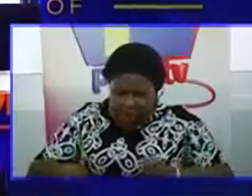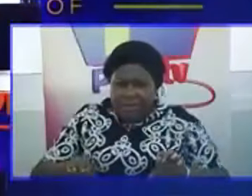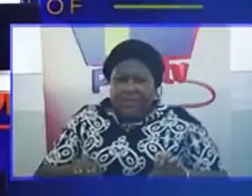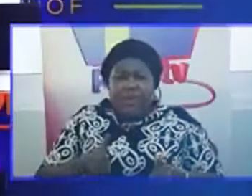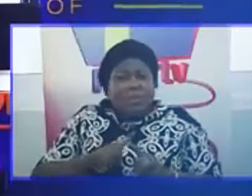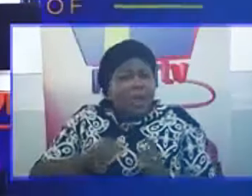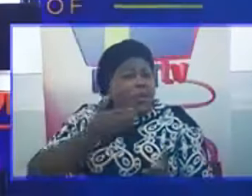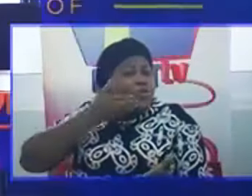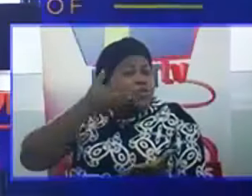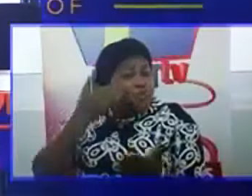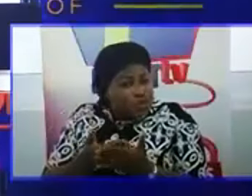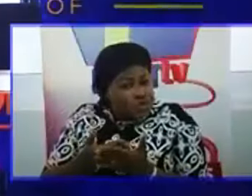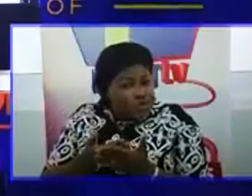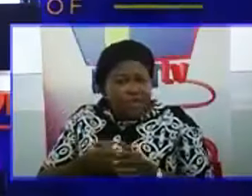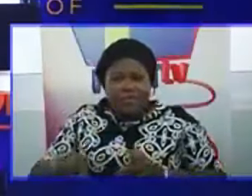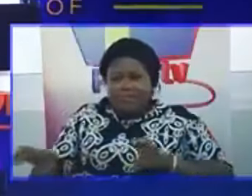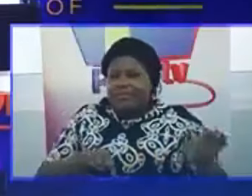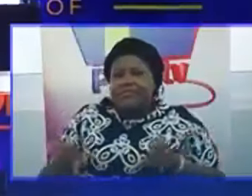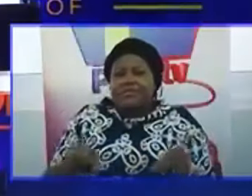good action.